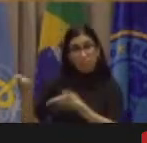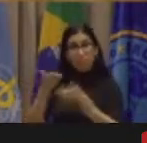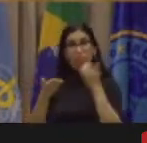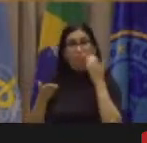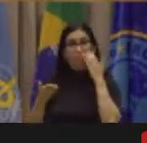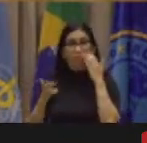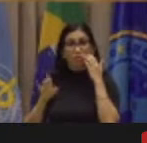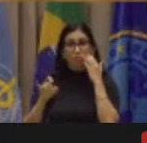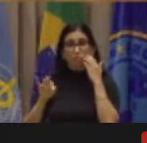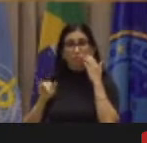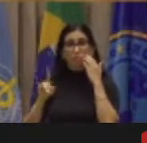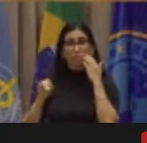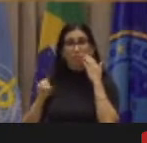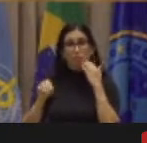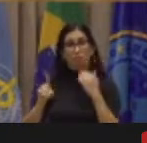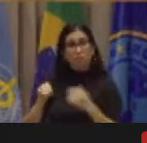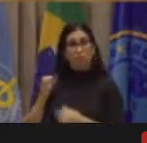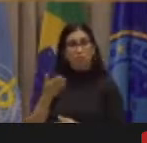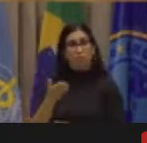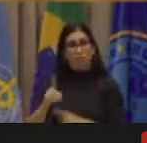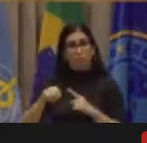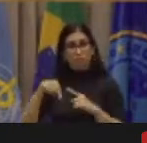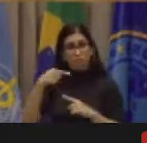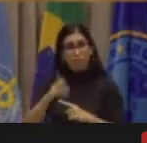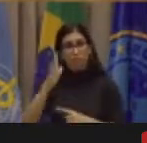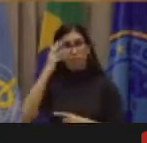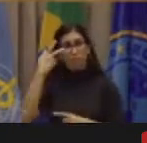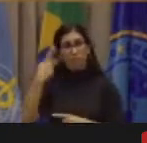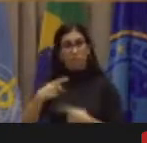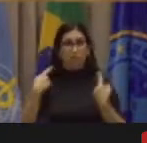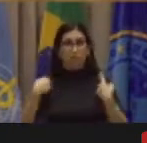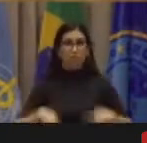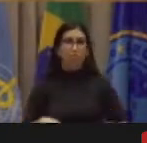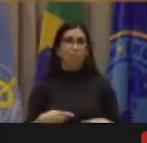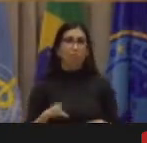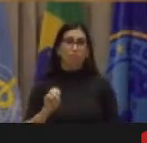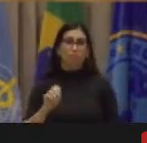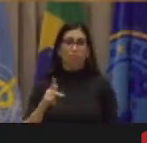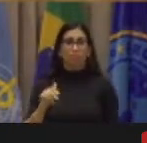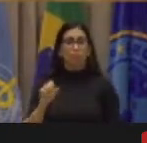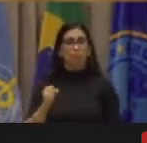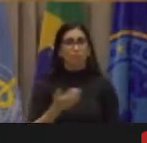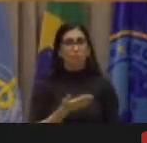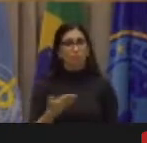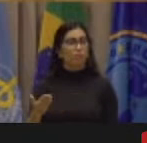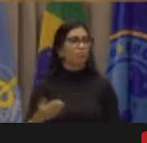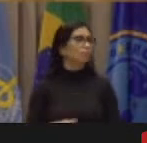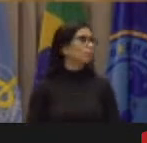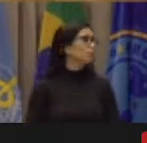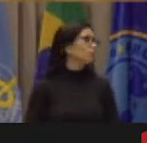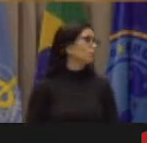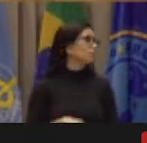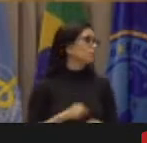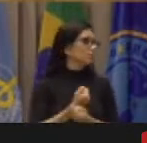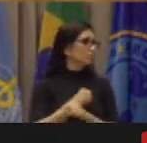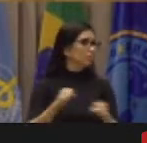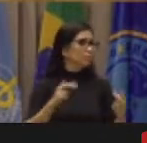these translations, these extractions, I think that this